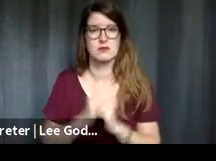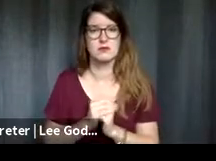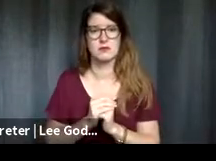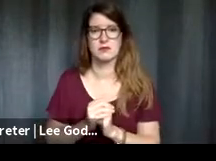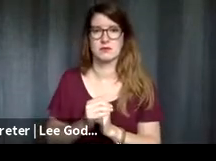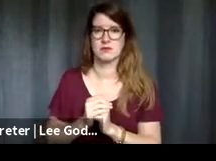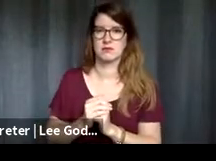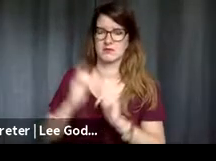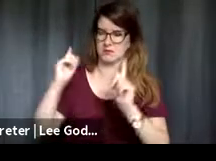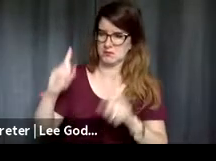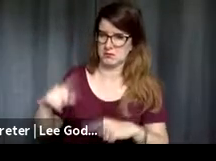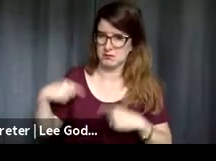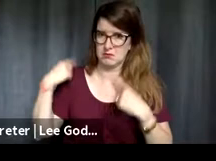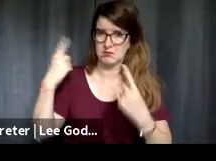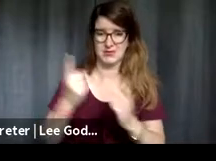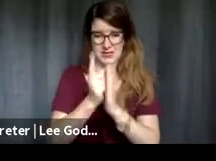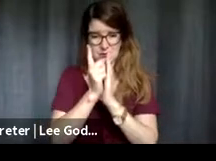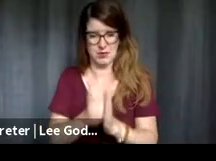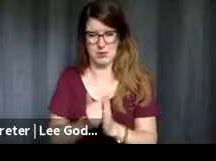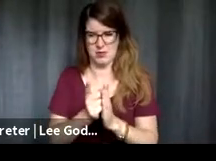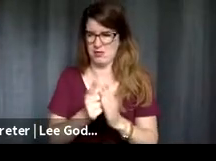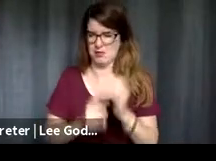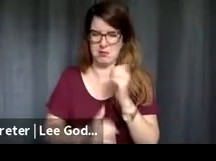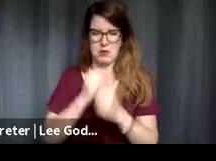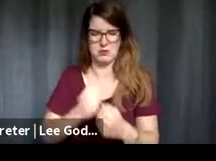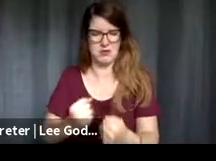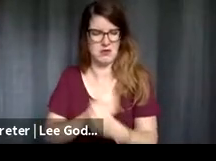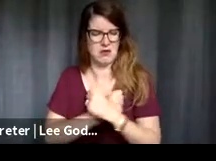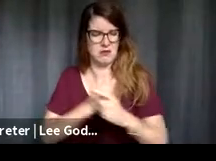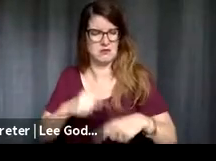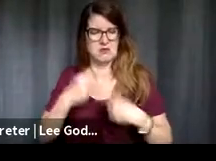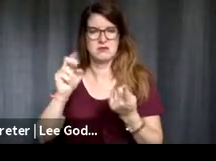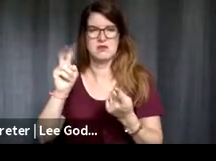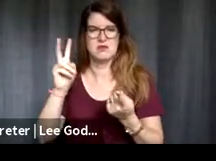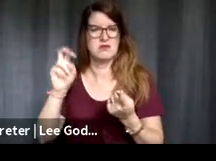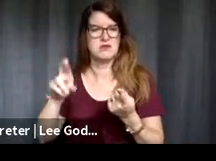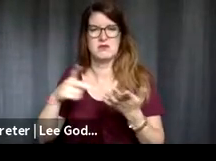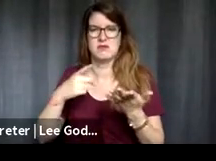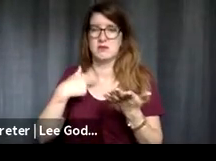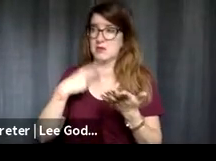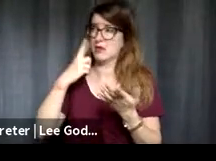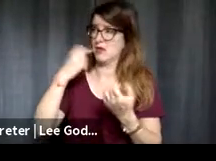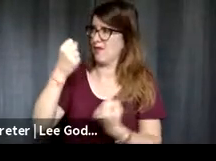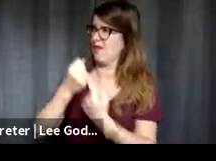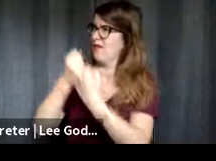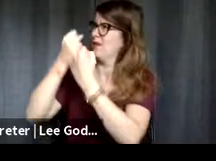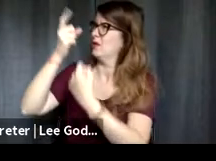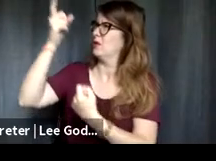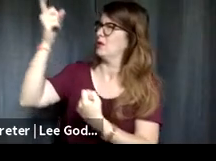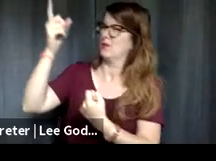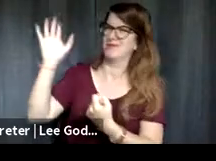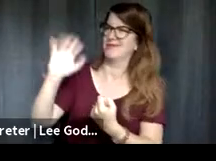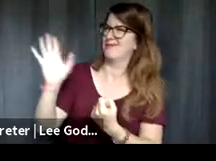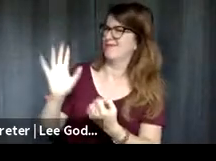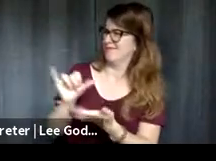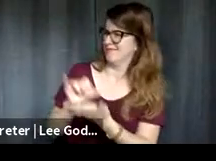never been more than I ever now. Wasn't holding you up, so there's nothing